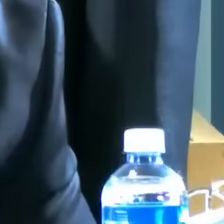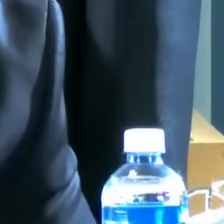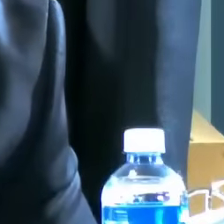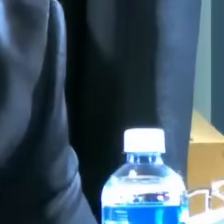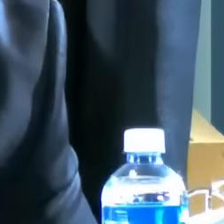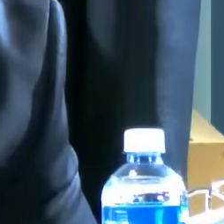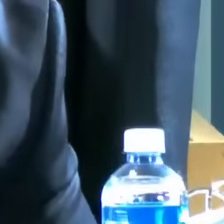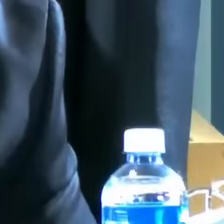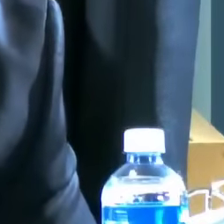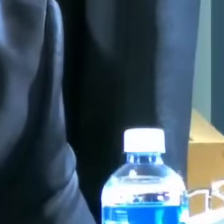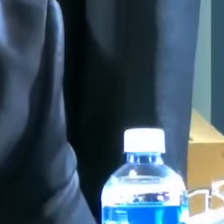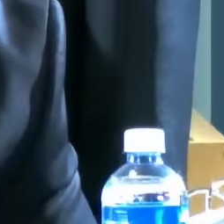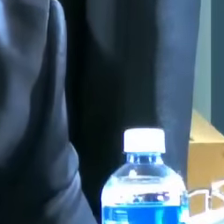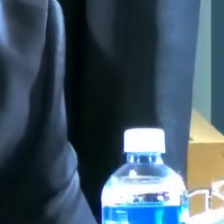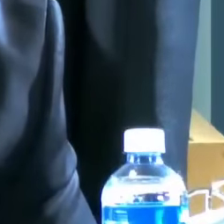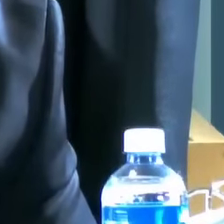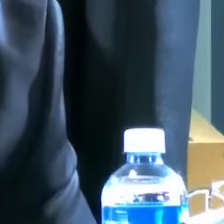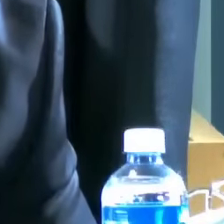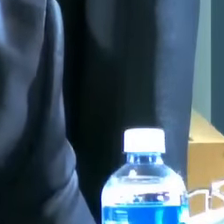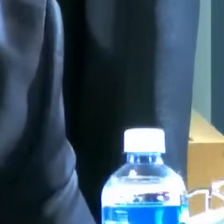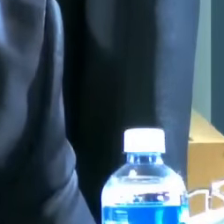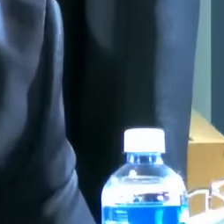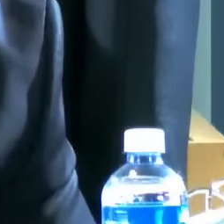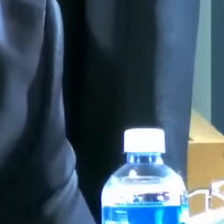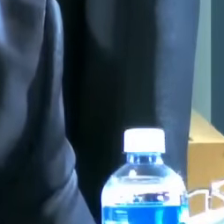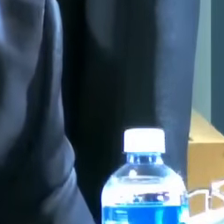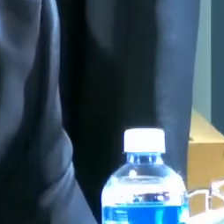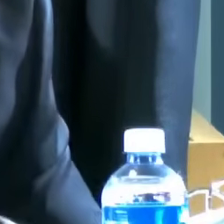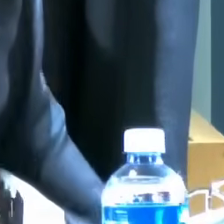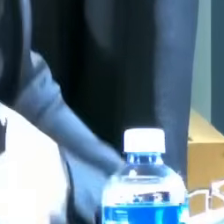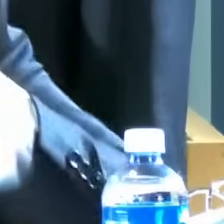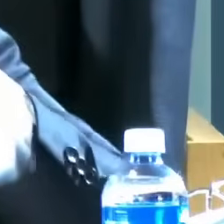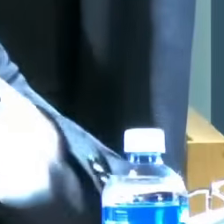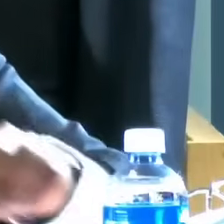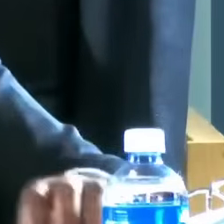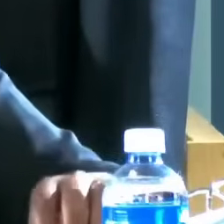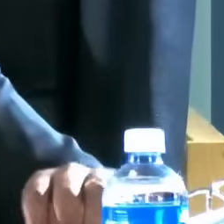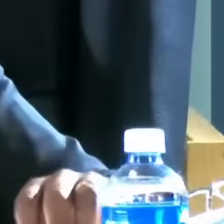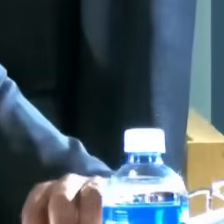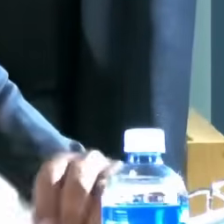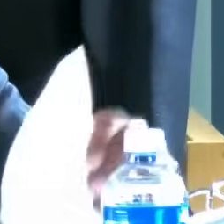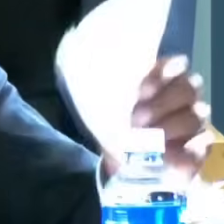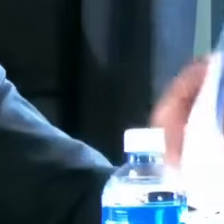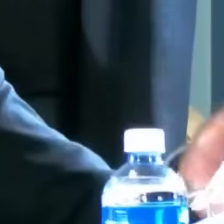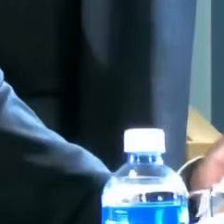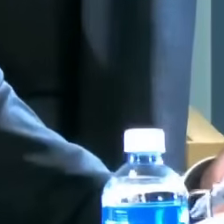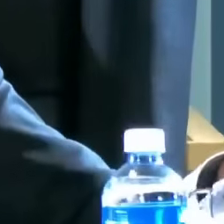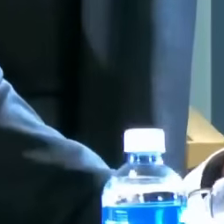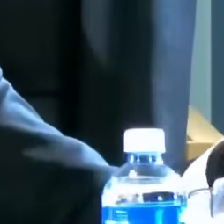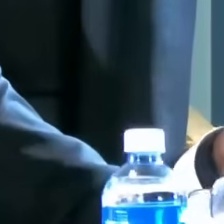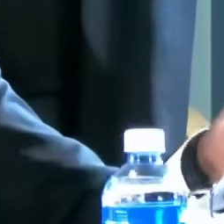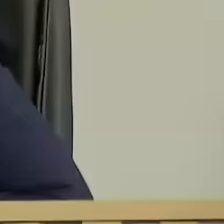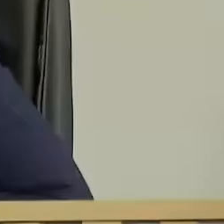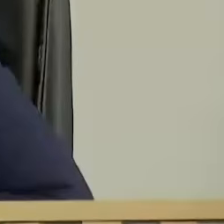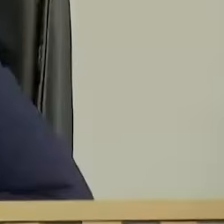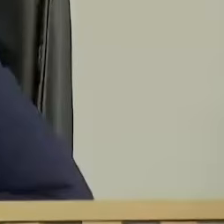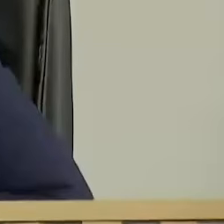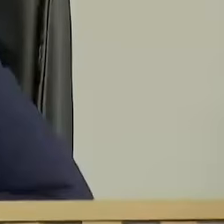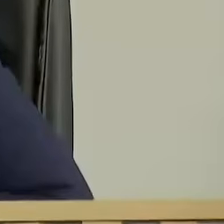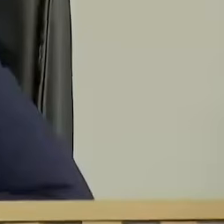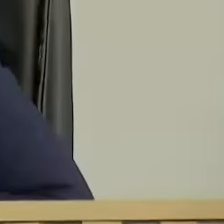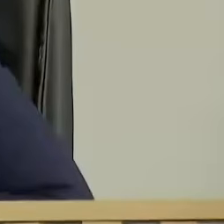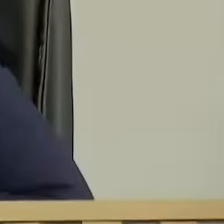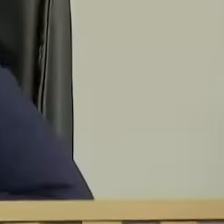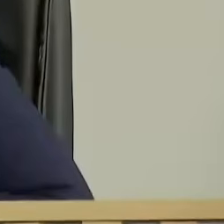was to coordinate national and provincial efforts, including intelligence